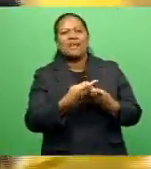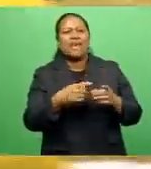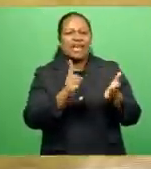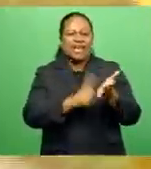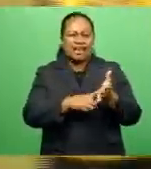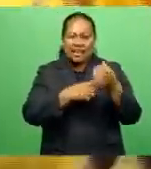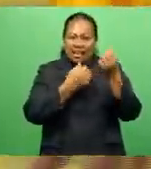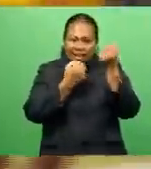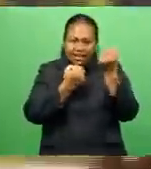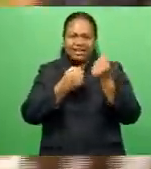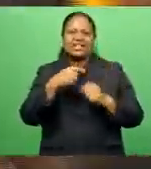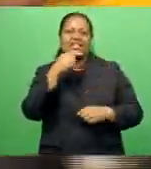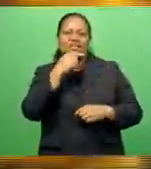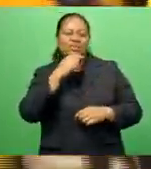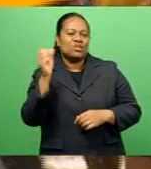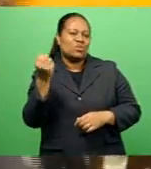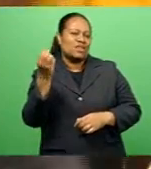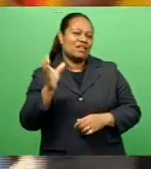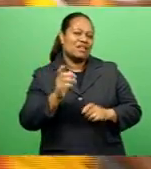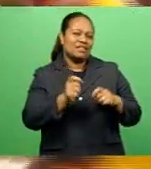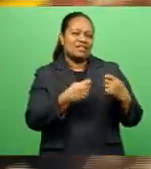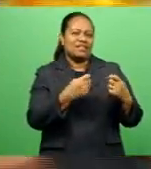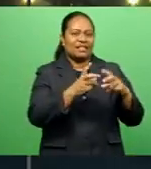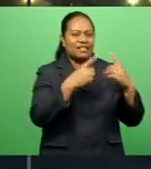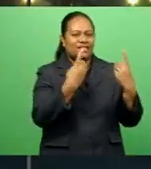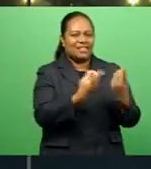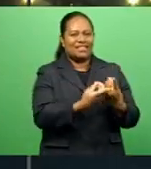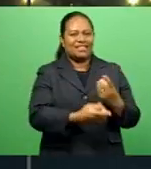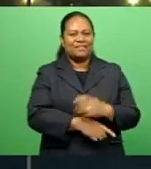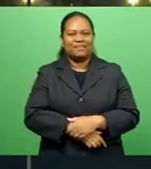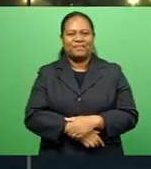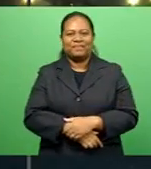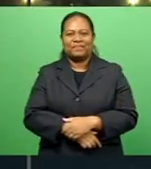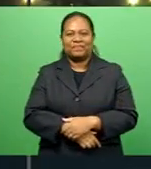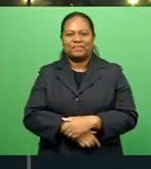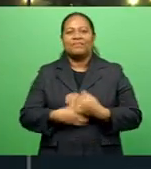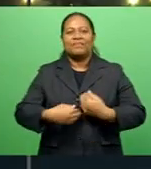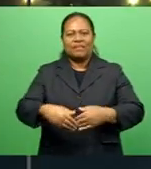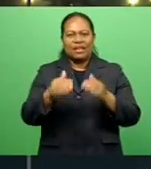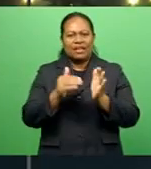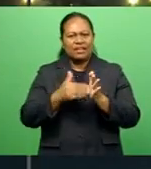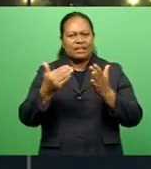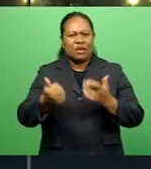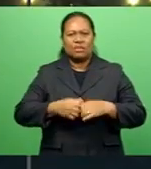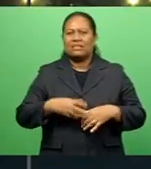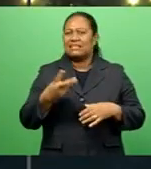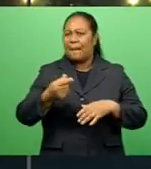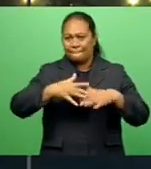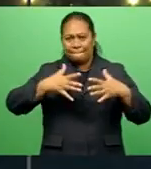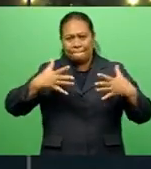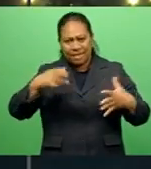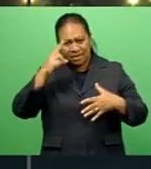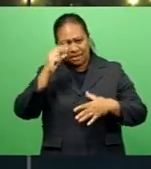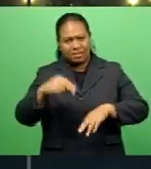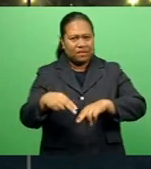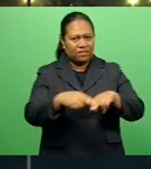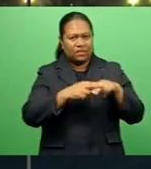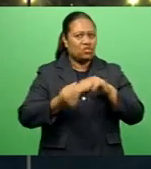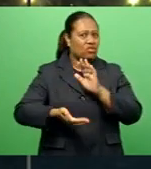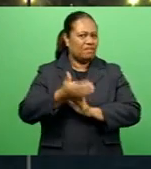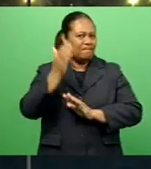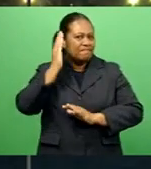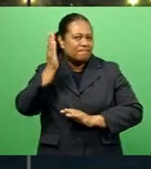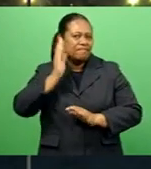title. Karleni Tavi, FBC Sports. Going up against some of the big names in the Fiji Secondary Schools